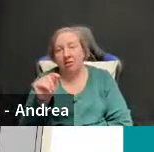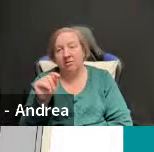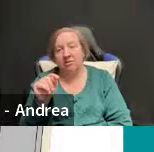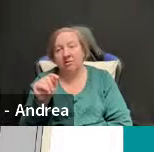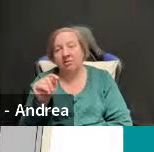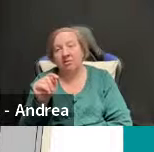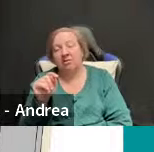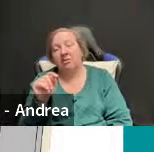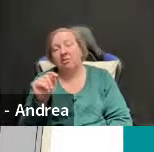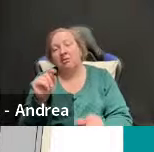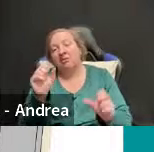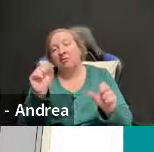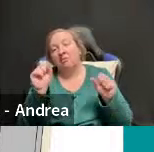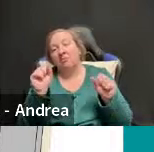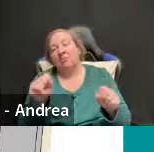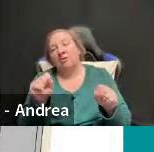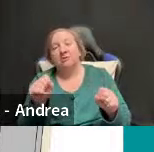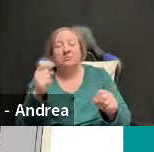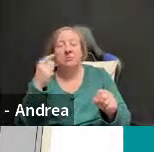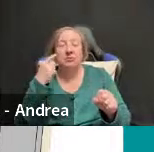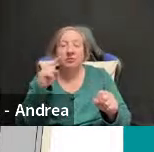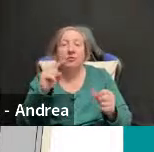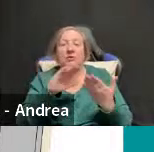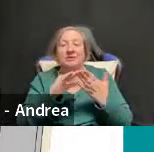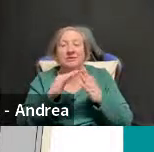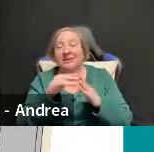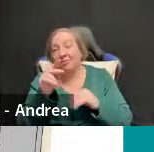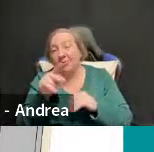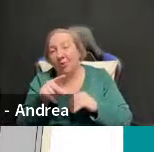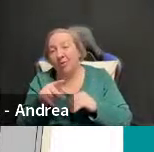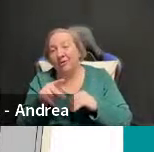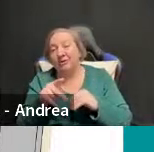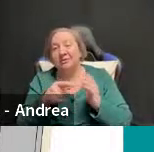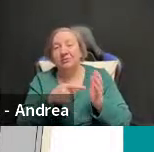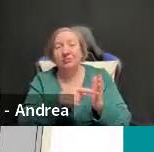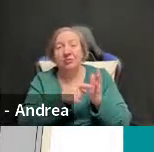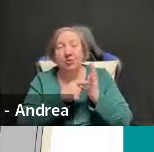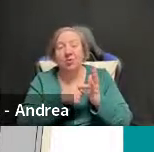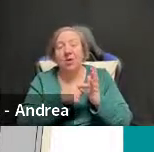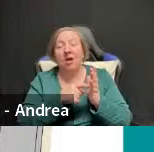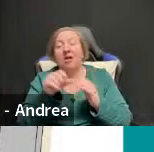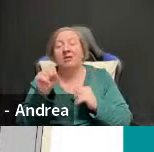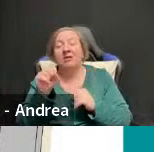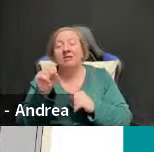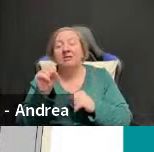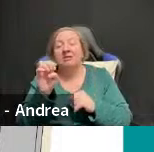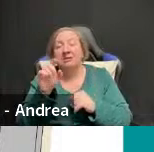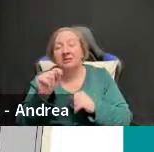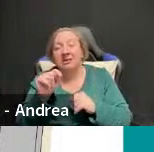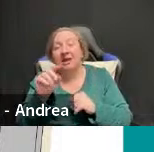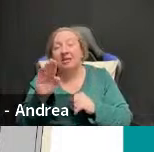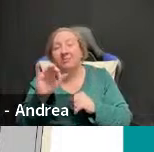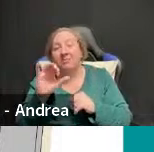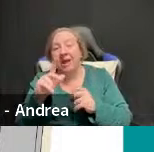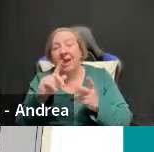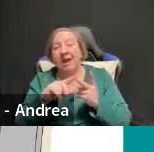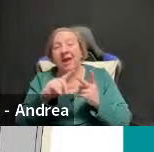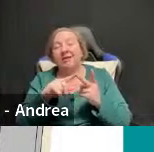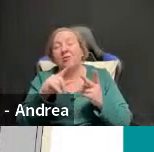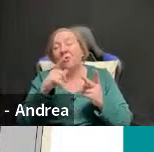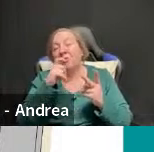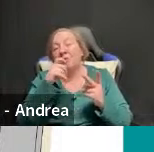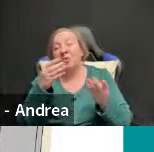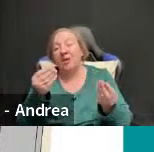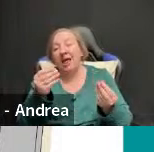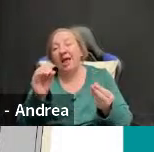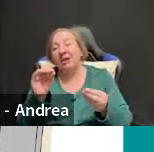be unheard of for the city of Portland to require setbacks and requirements, or even just the landowner,